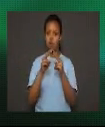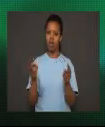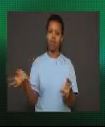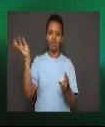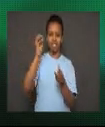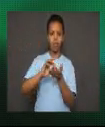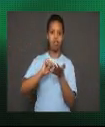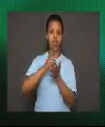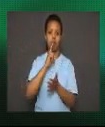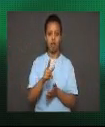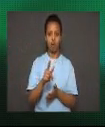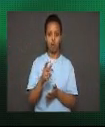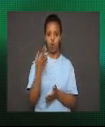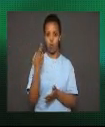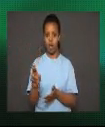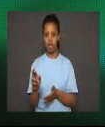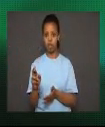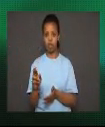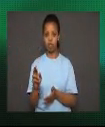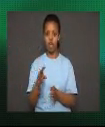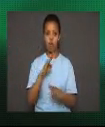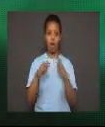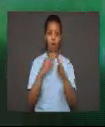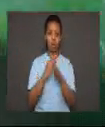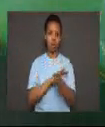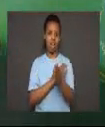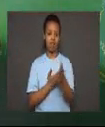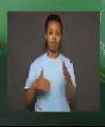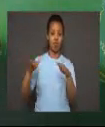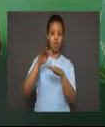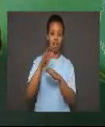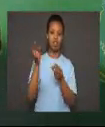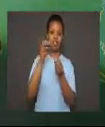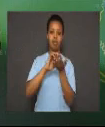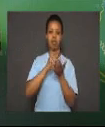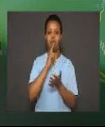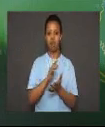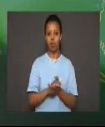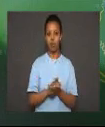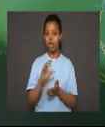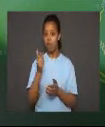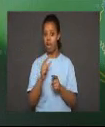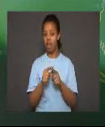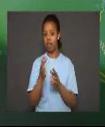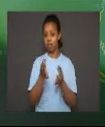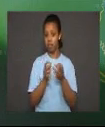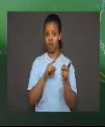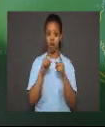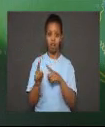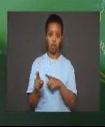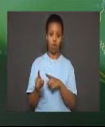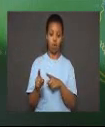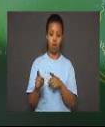that it exceeds its biological capacity. In other words, the